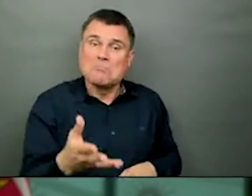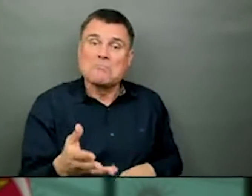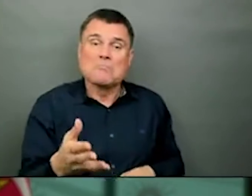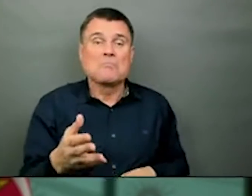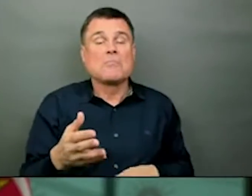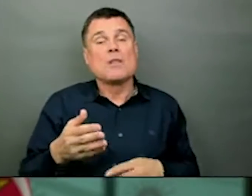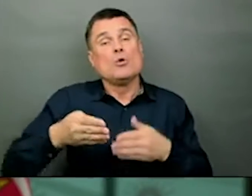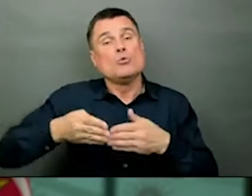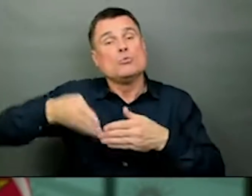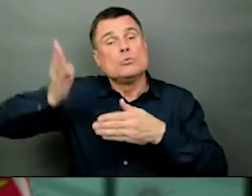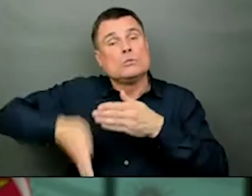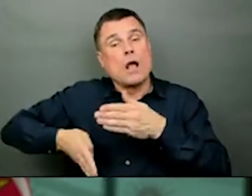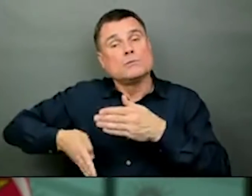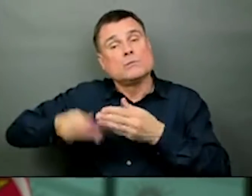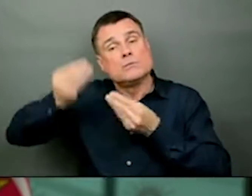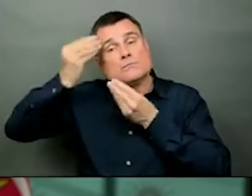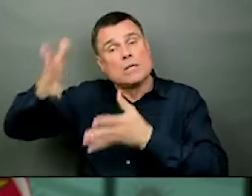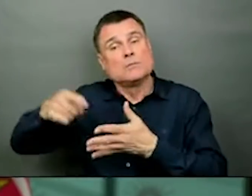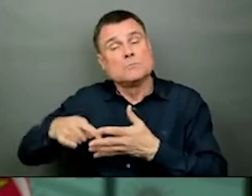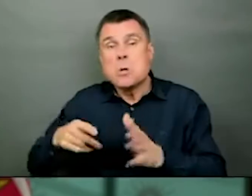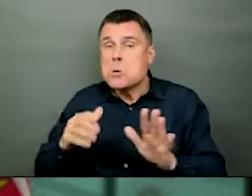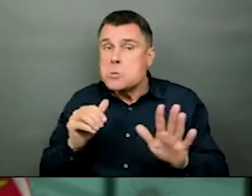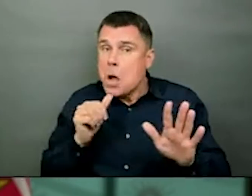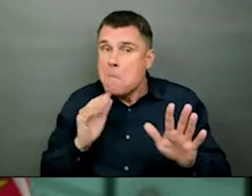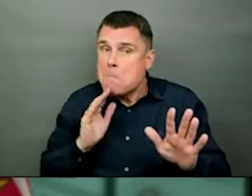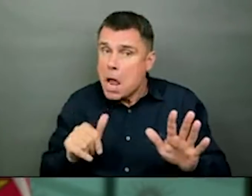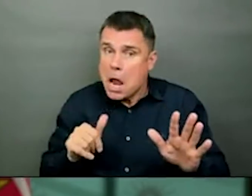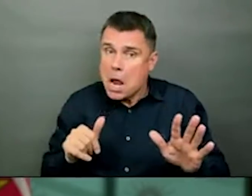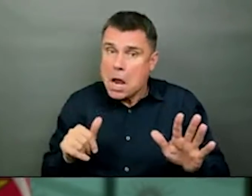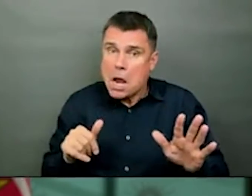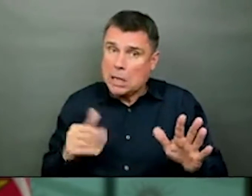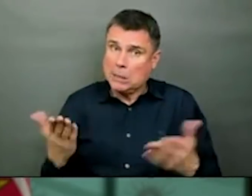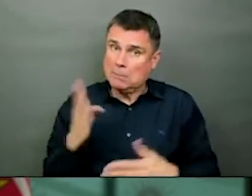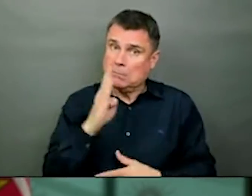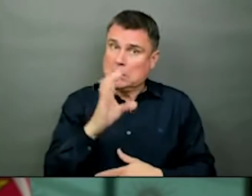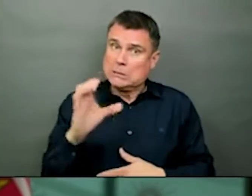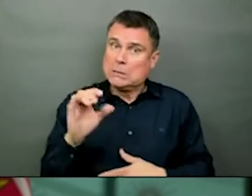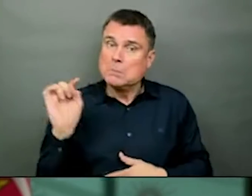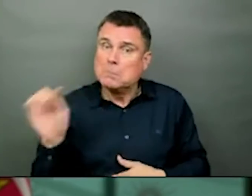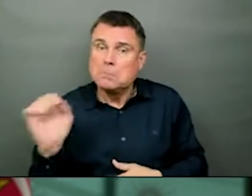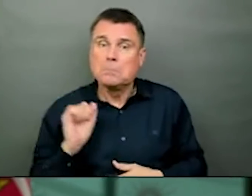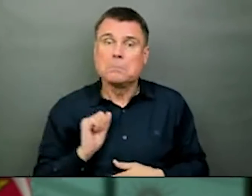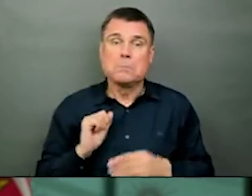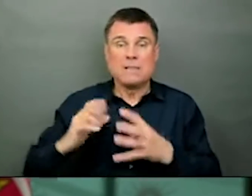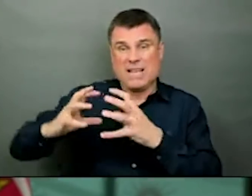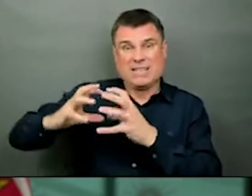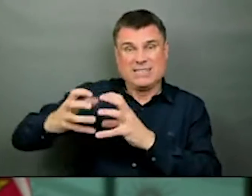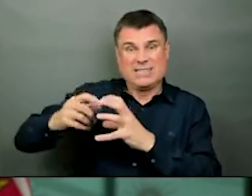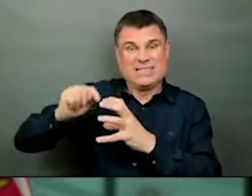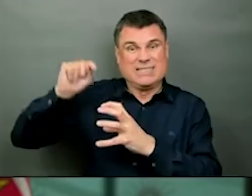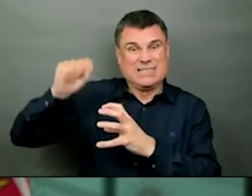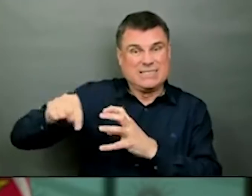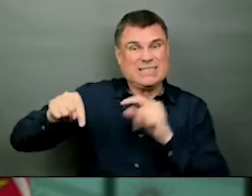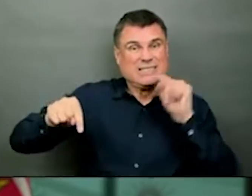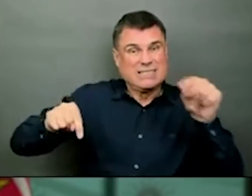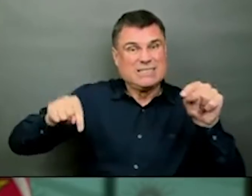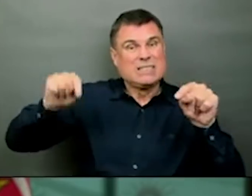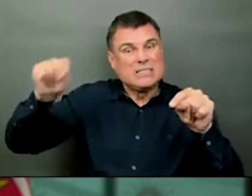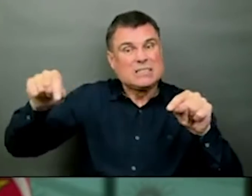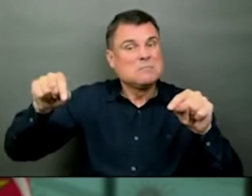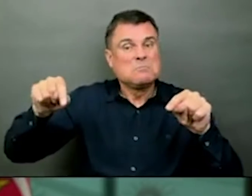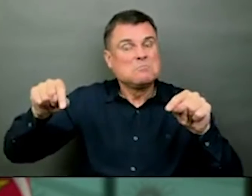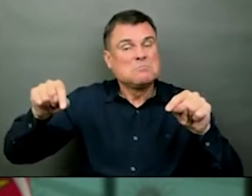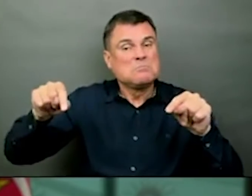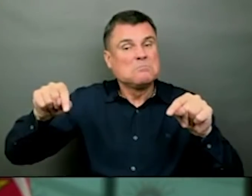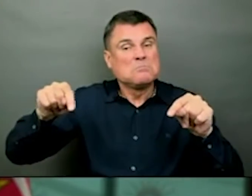our results are actually that to date, we've had very little spread of these variants. And we're going to continue to monitor